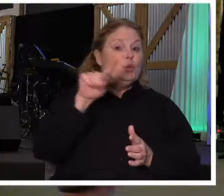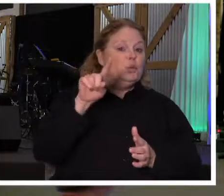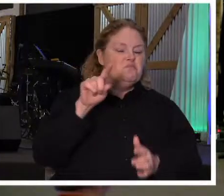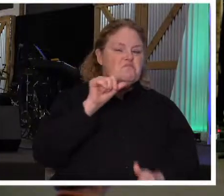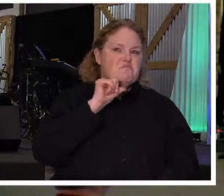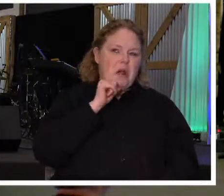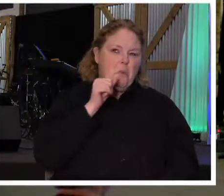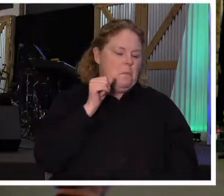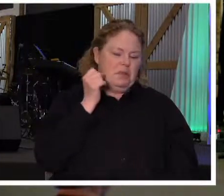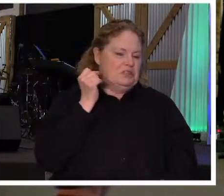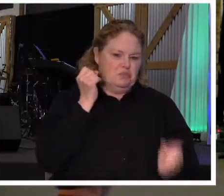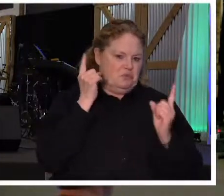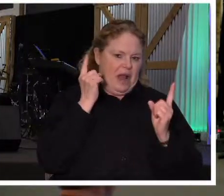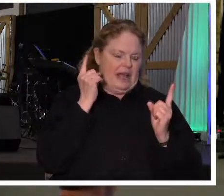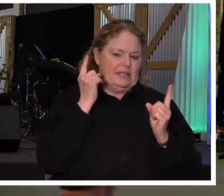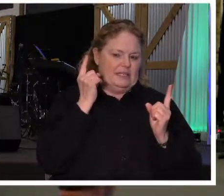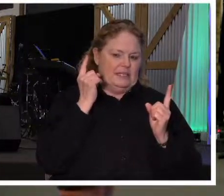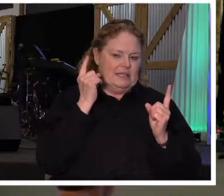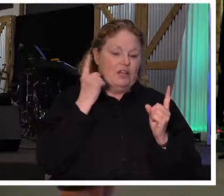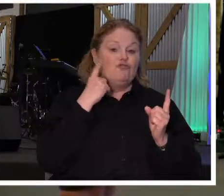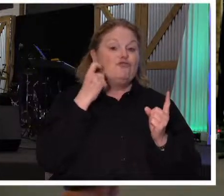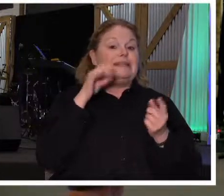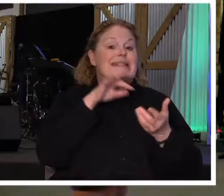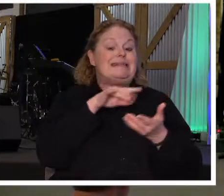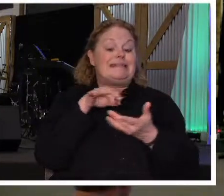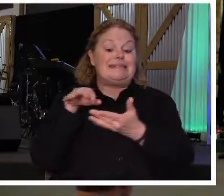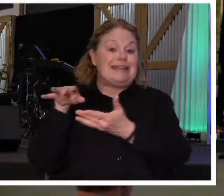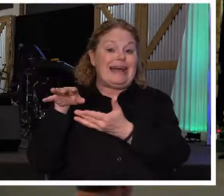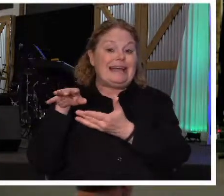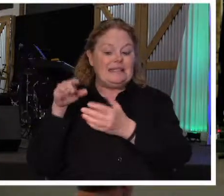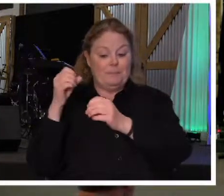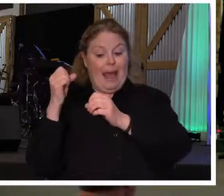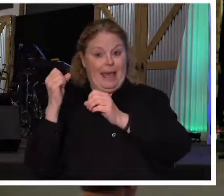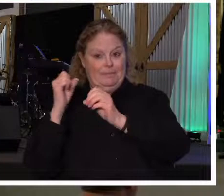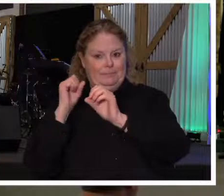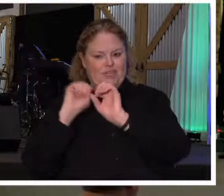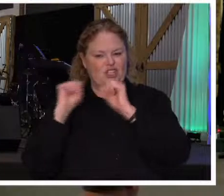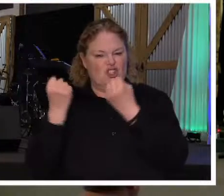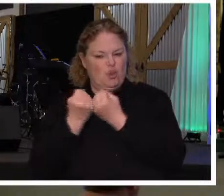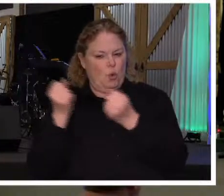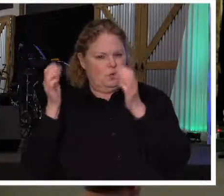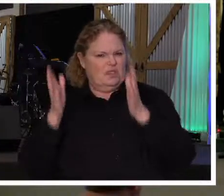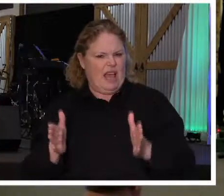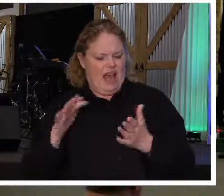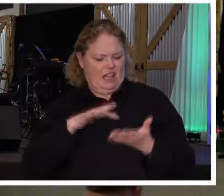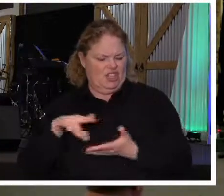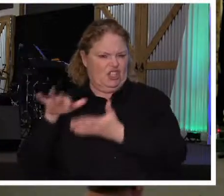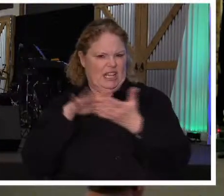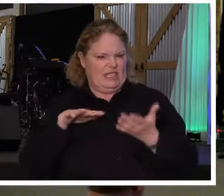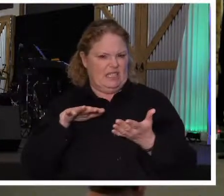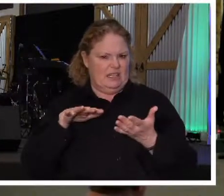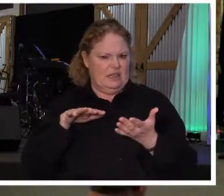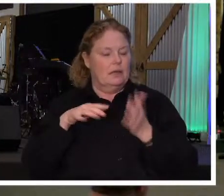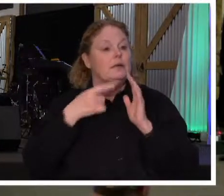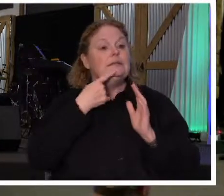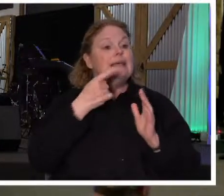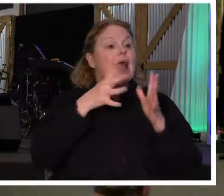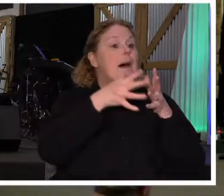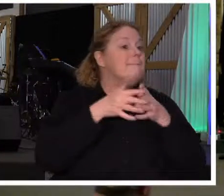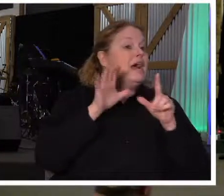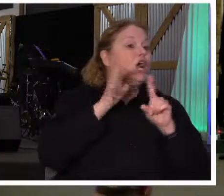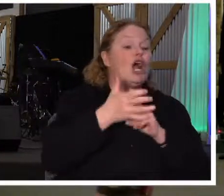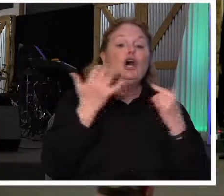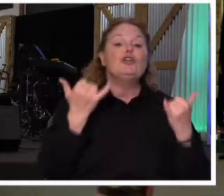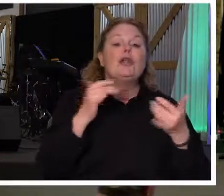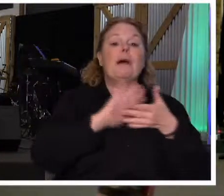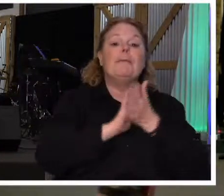you that recent studies by sociologists, particularly within the last 4 to 5 years, have indicated that American culture has